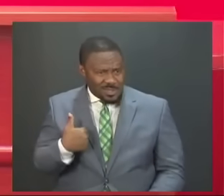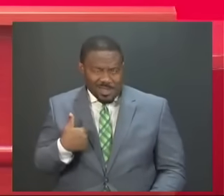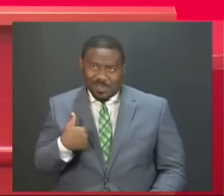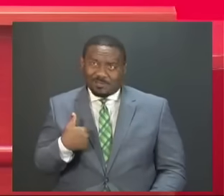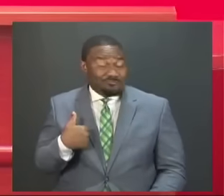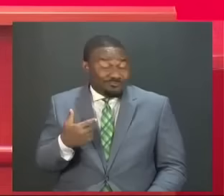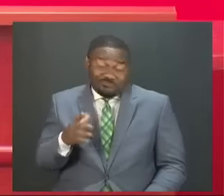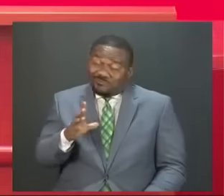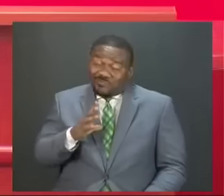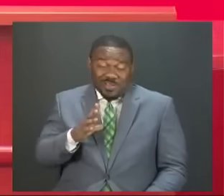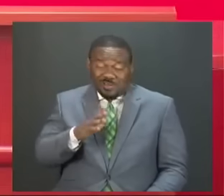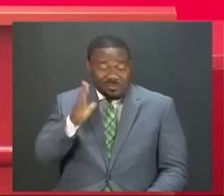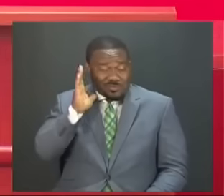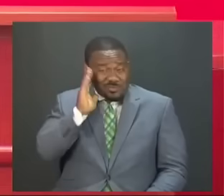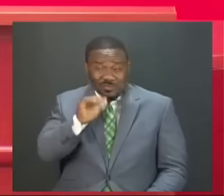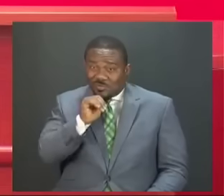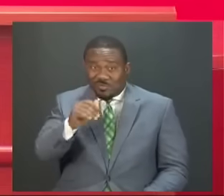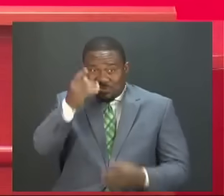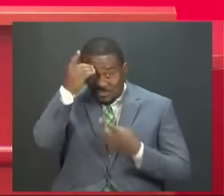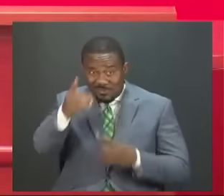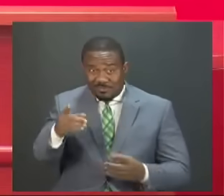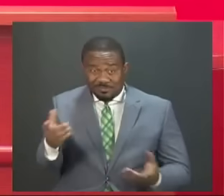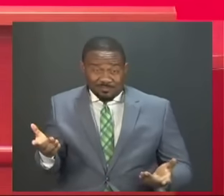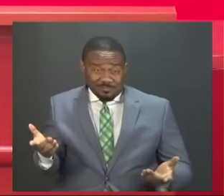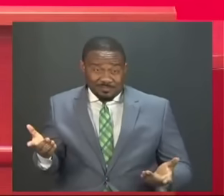ruling. However,